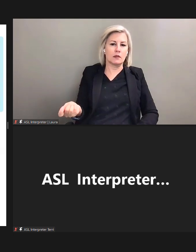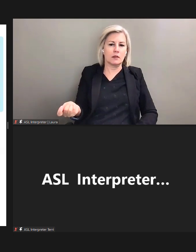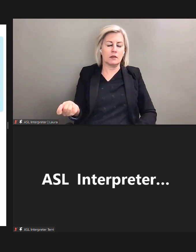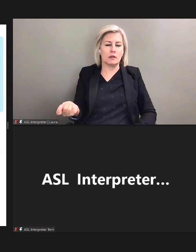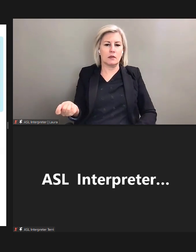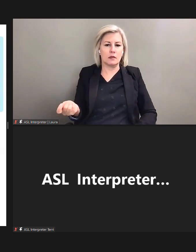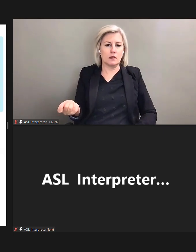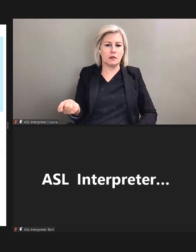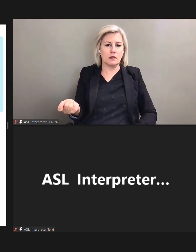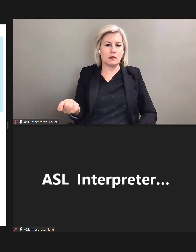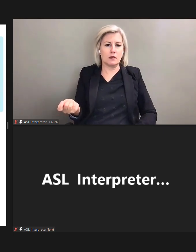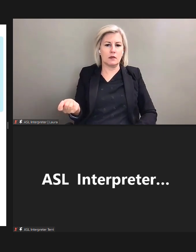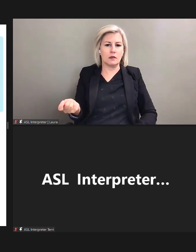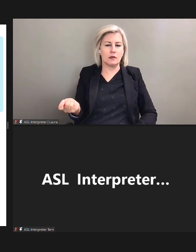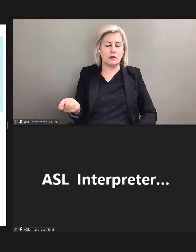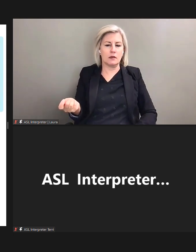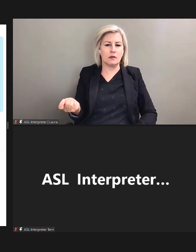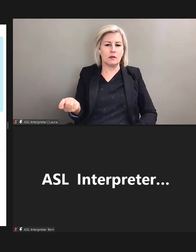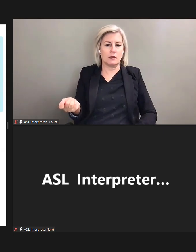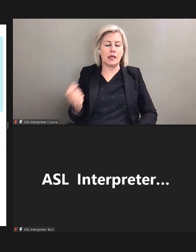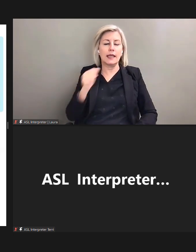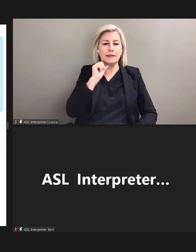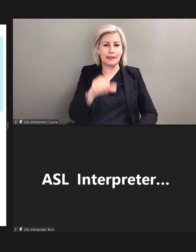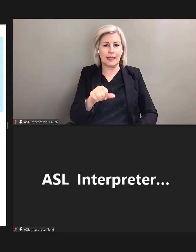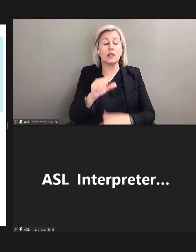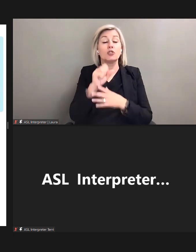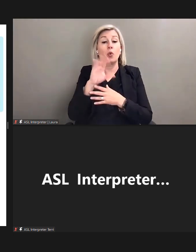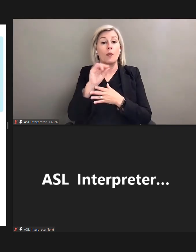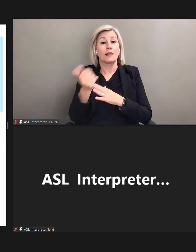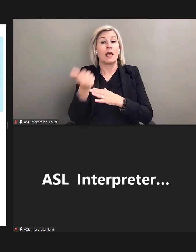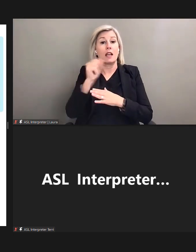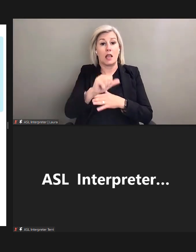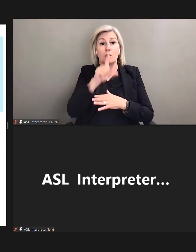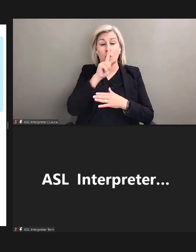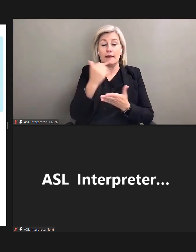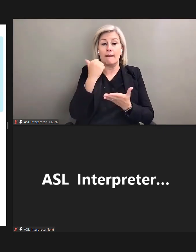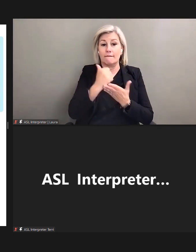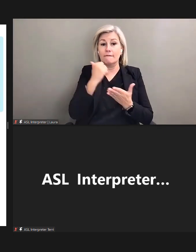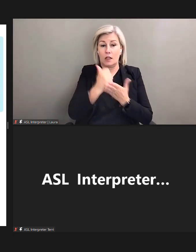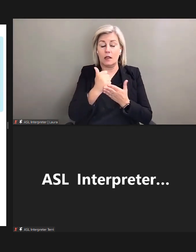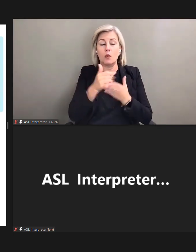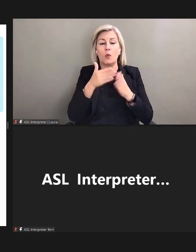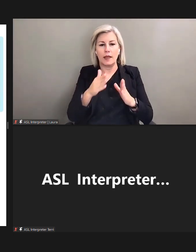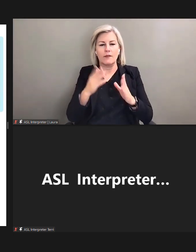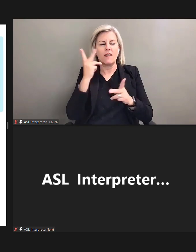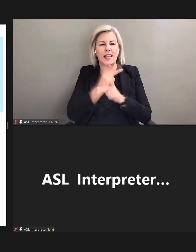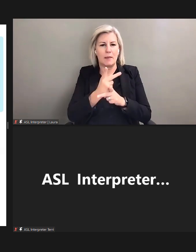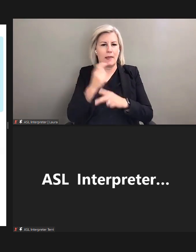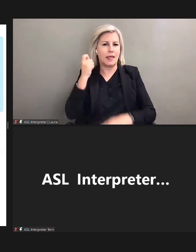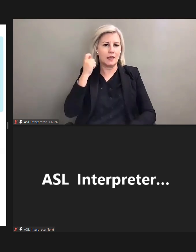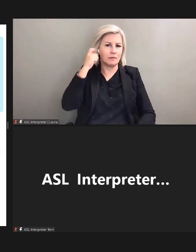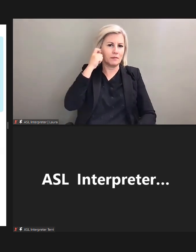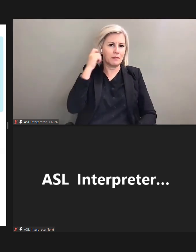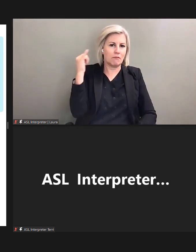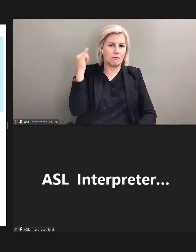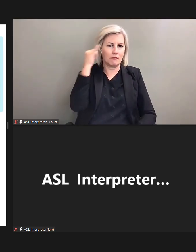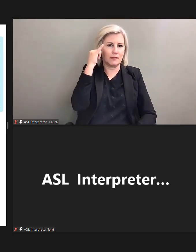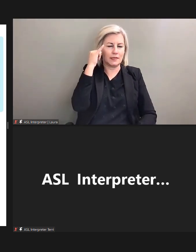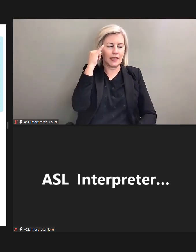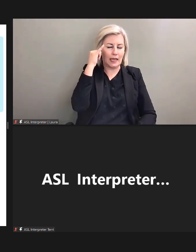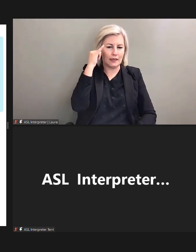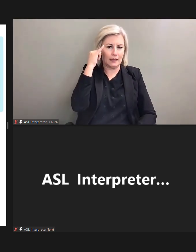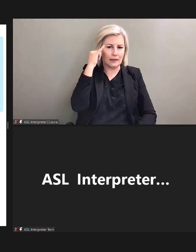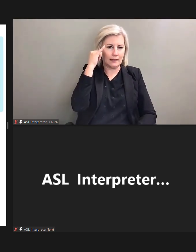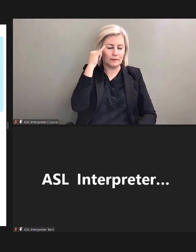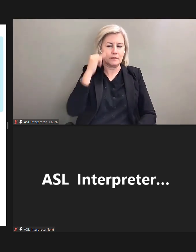the probe out of the ear. So that's another really helpful way of keeping that probe seated